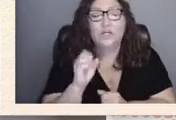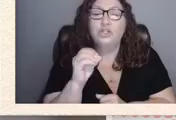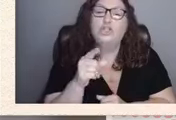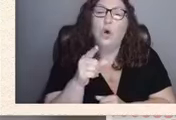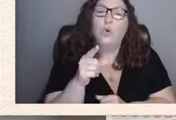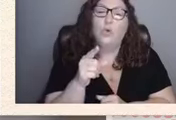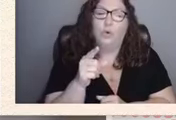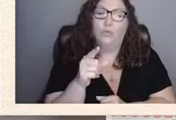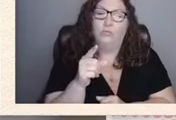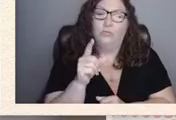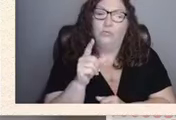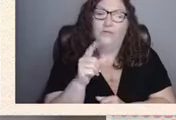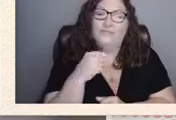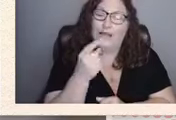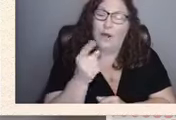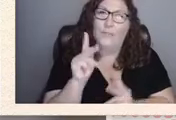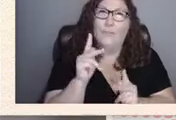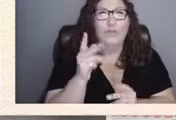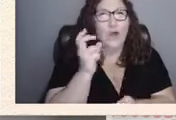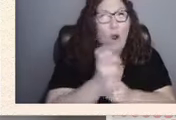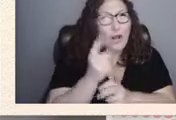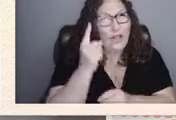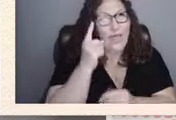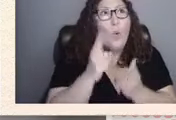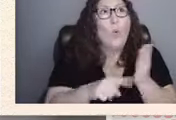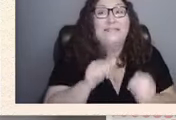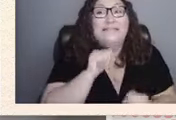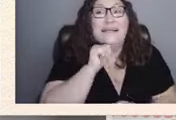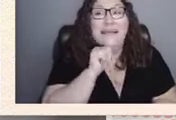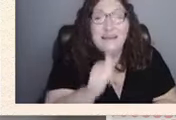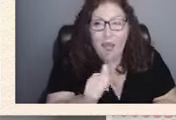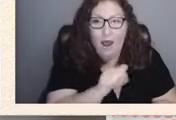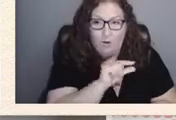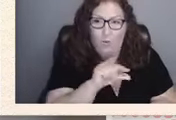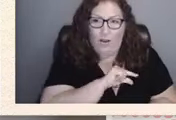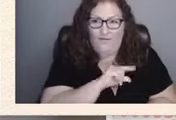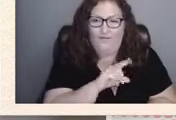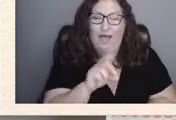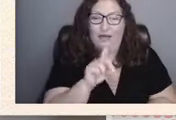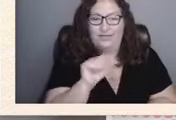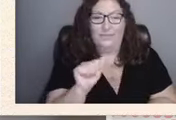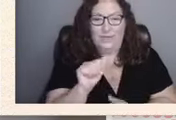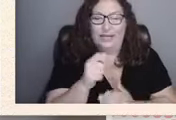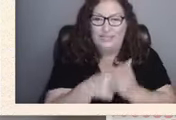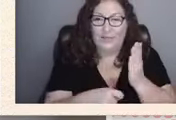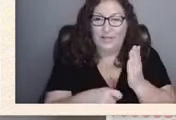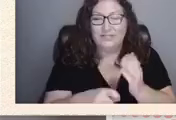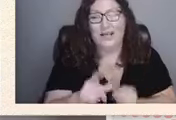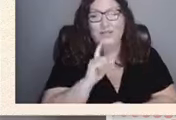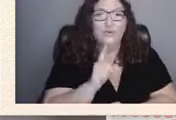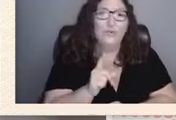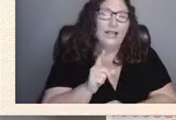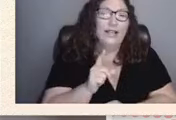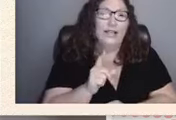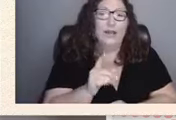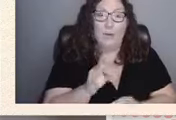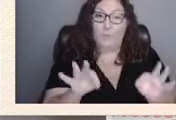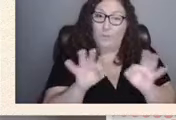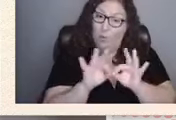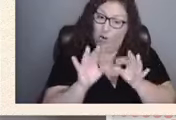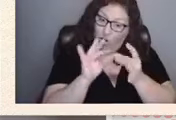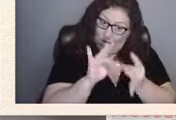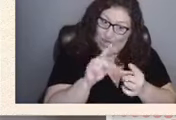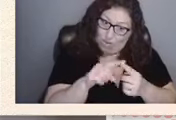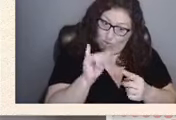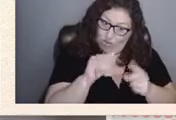people, it's hard to think of what is a non-qualified disability expense. And it's really, as long as it relates to that person